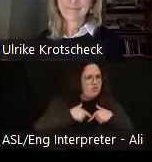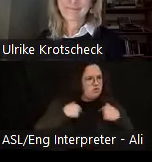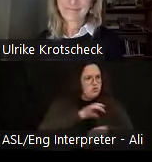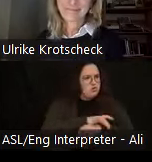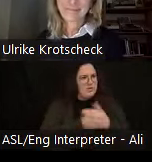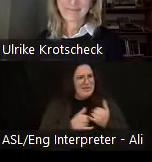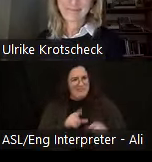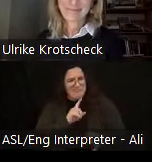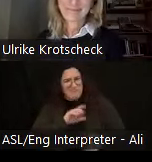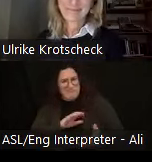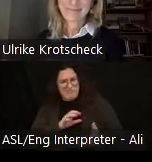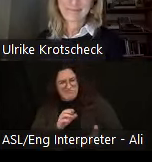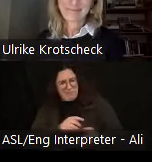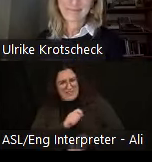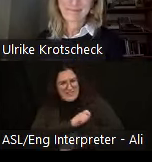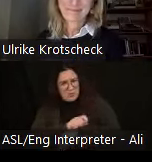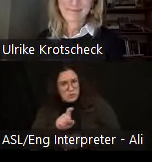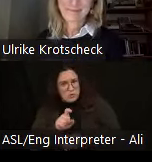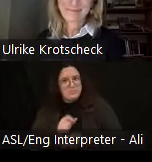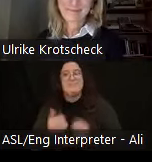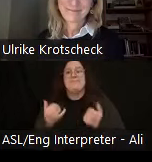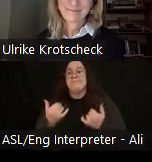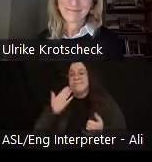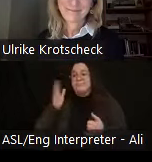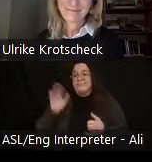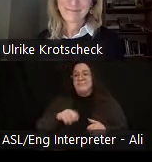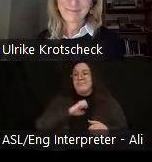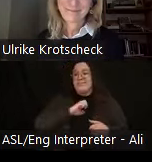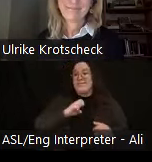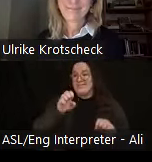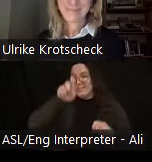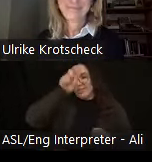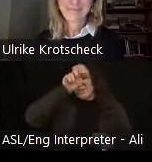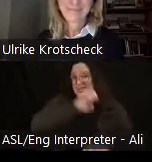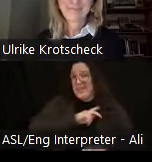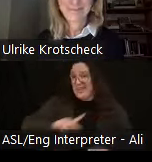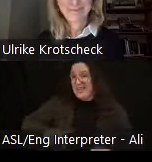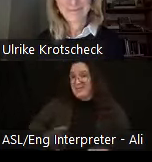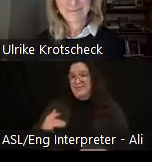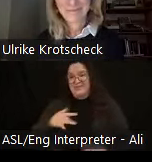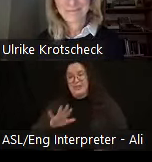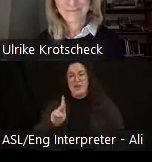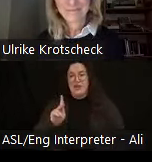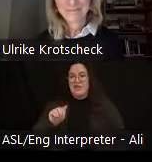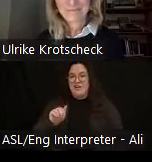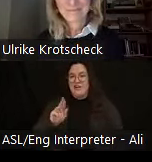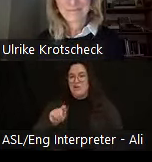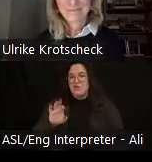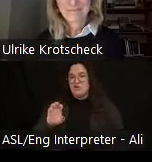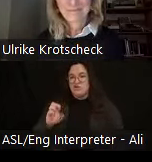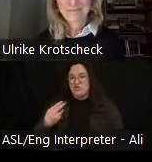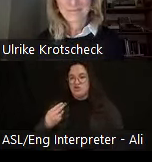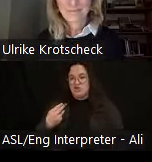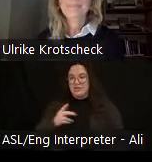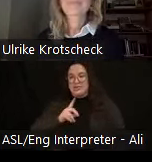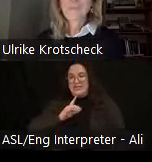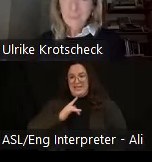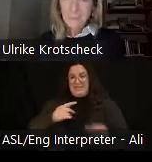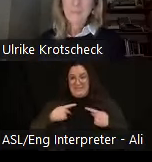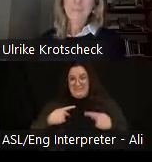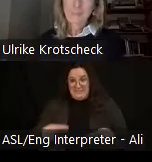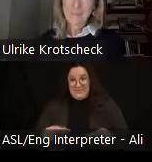know Egyptian kings often have their cartouches that are physically chiseled into their